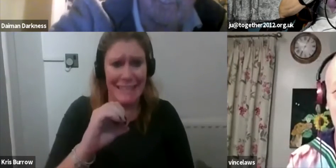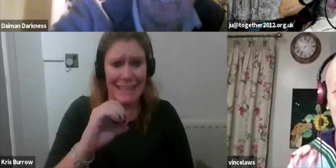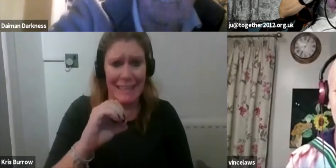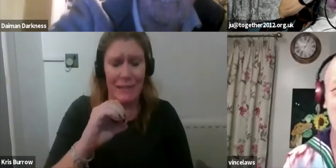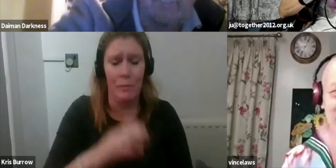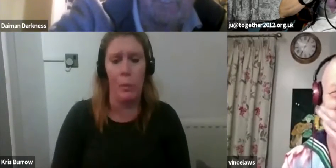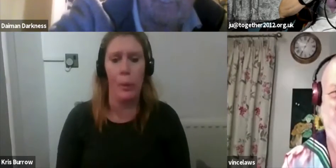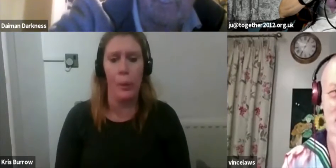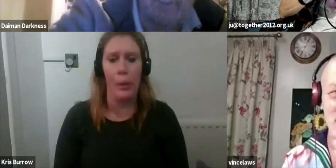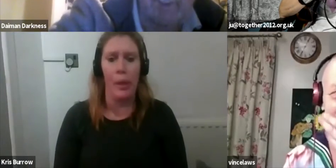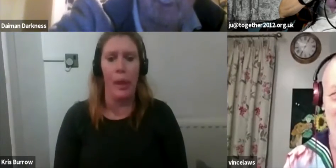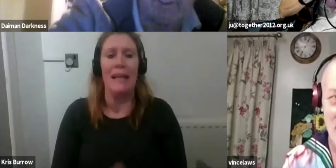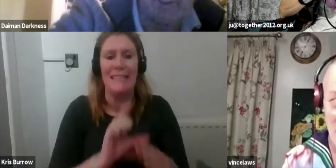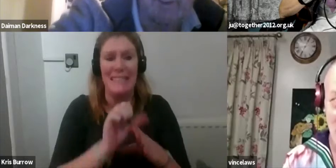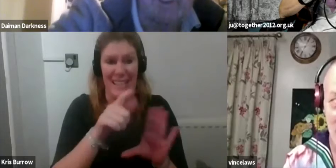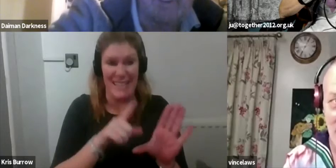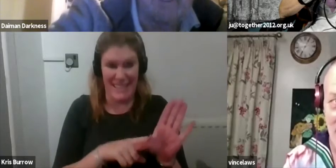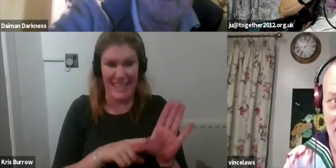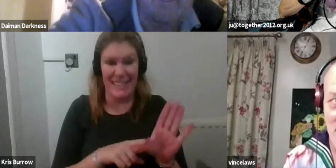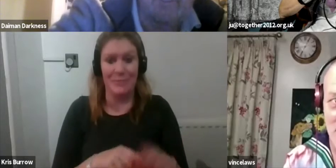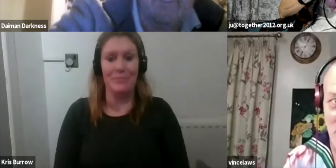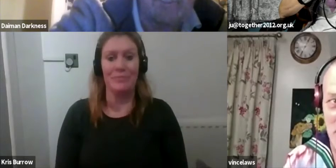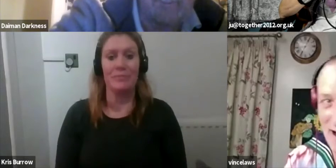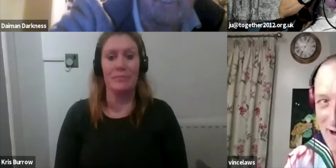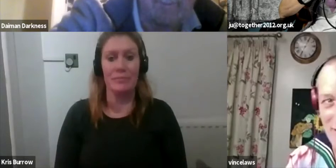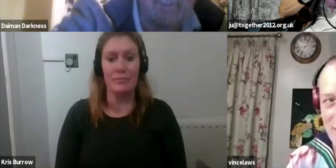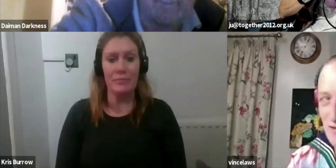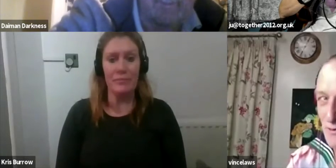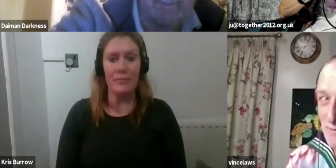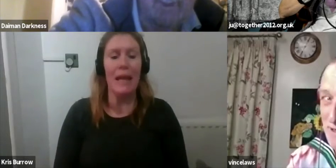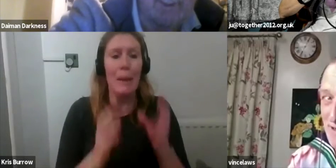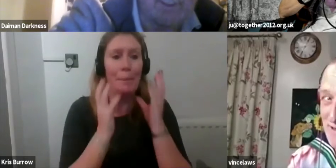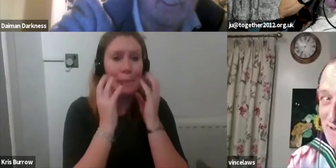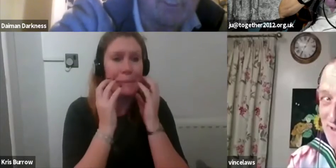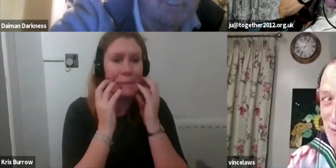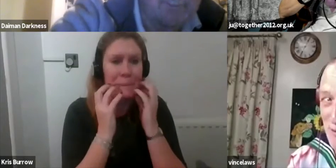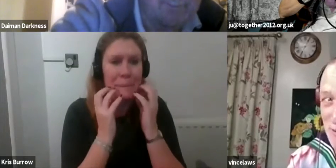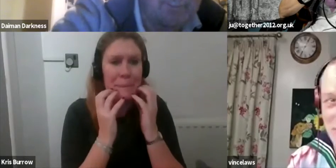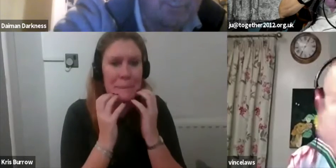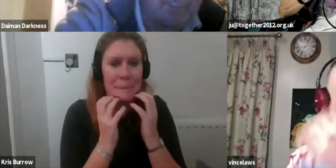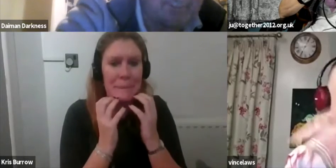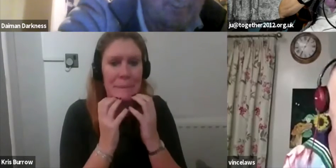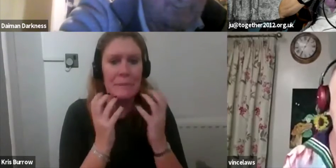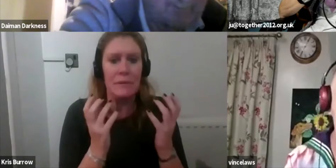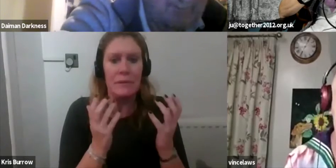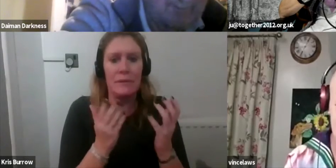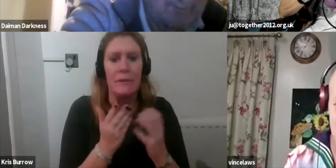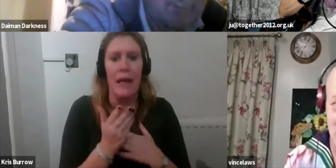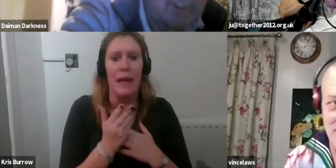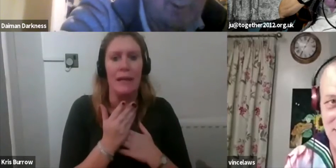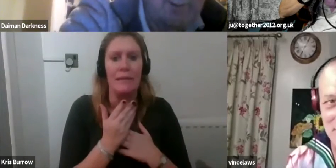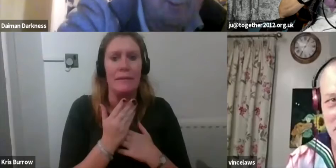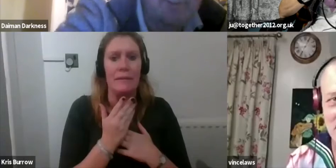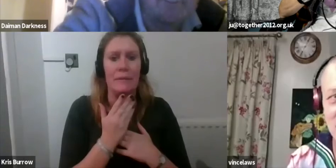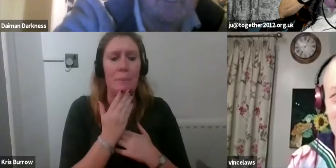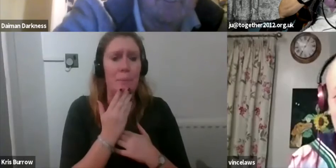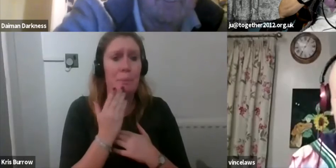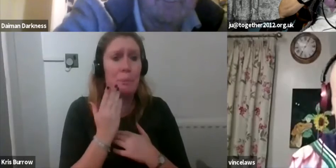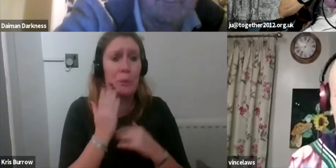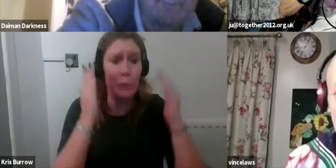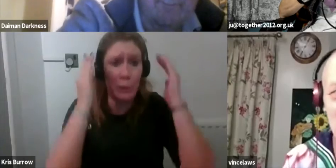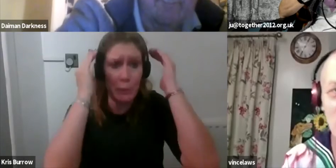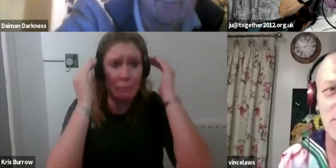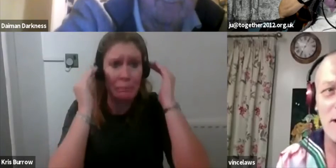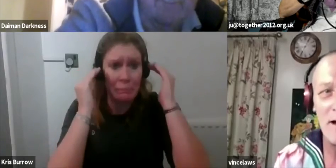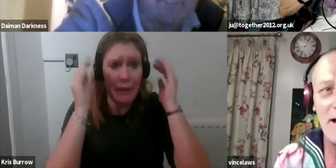What do I say? A bit stubbly. I've done my own haircut, so I'm kind of zero on the sides and a little tufty bits coming through